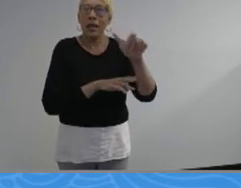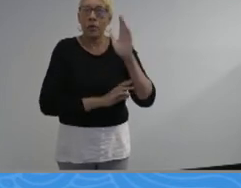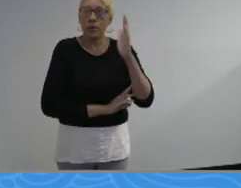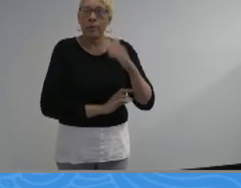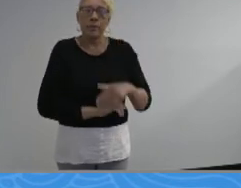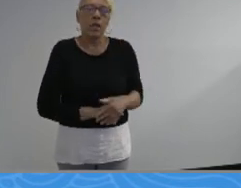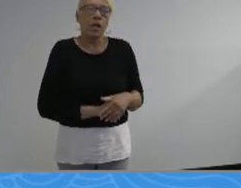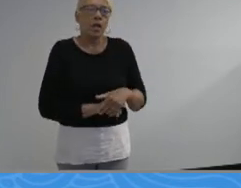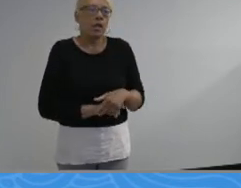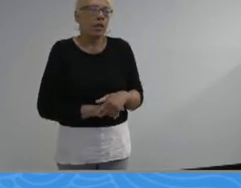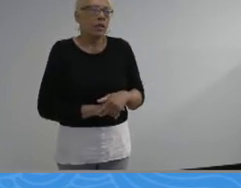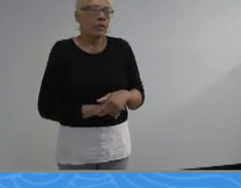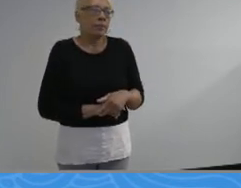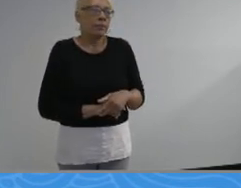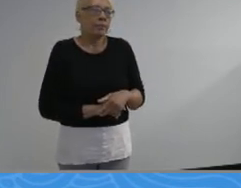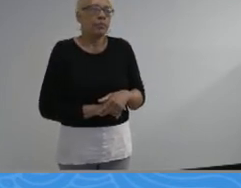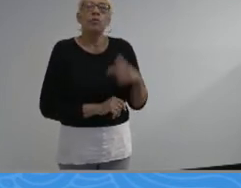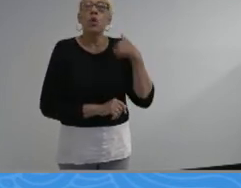We are going to